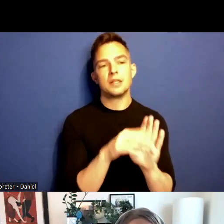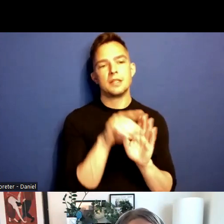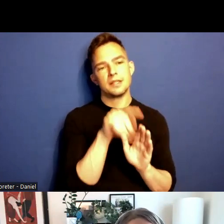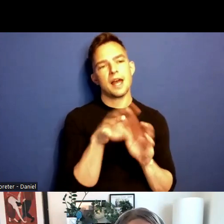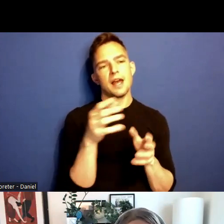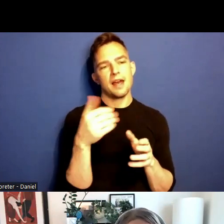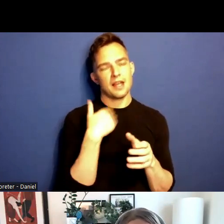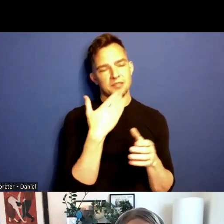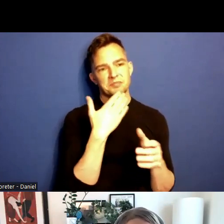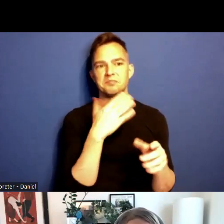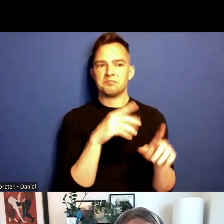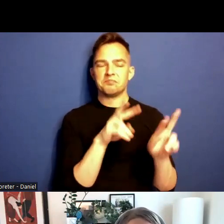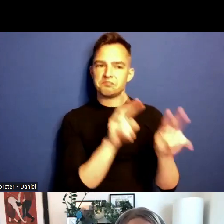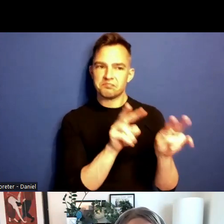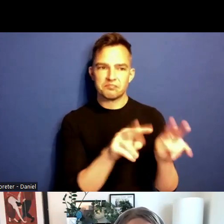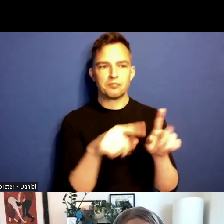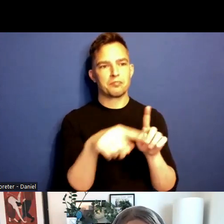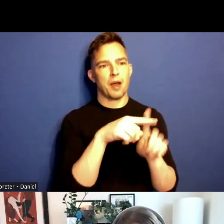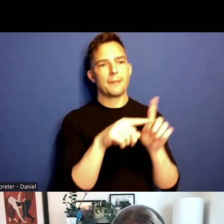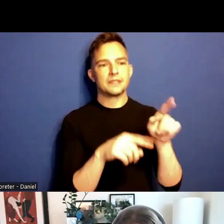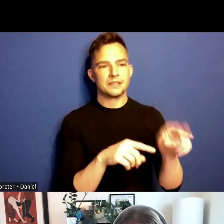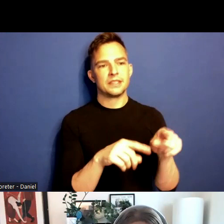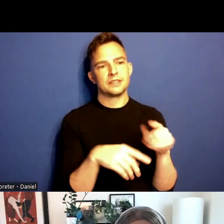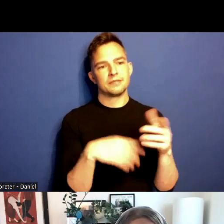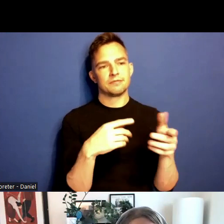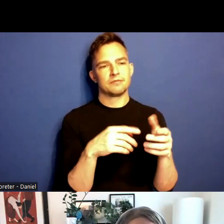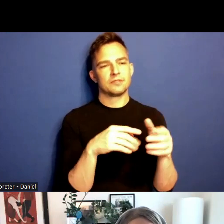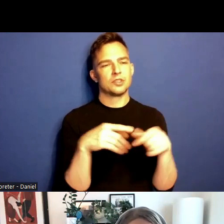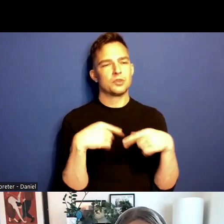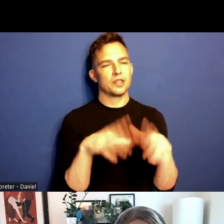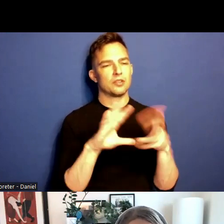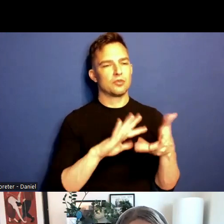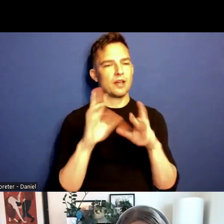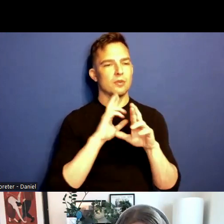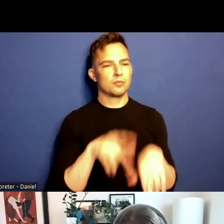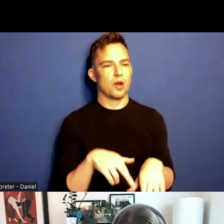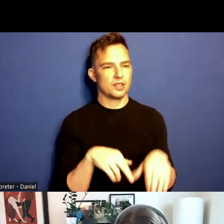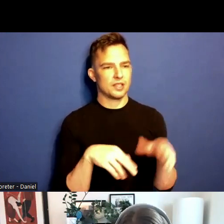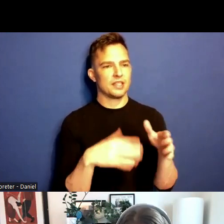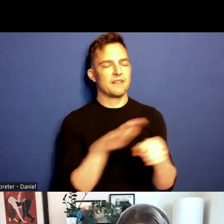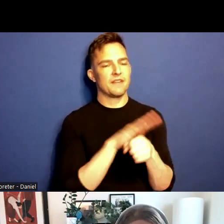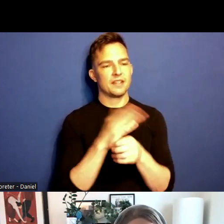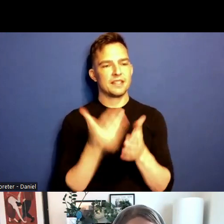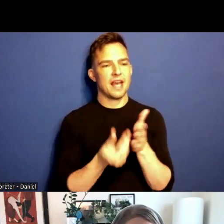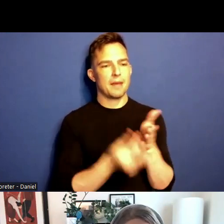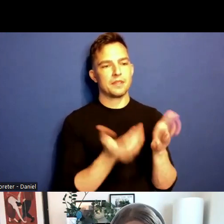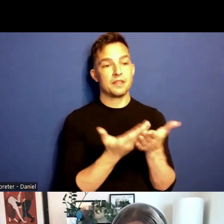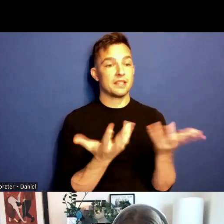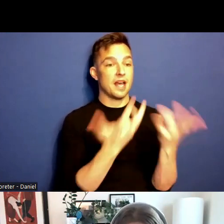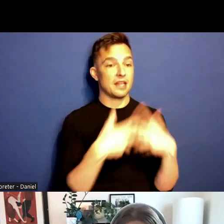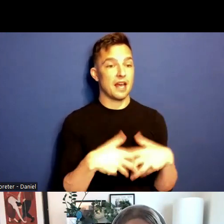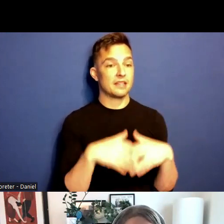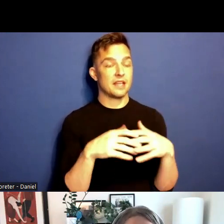promise for helping states and communities build out crisis response in a way that both aligns with and